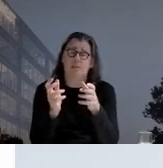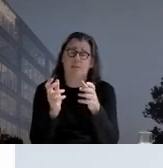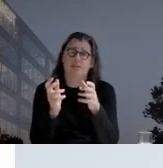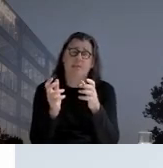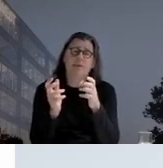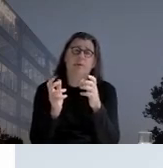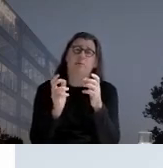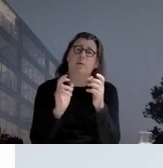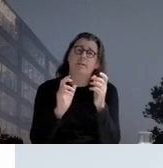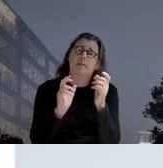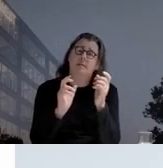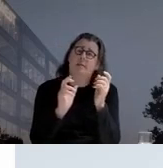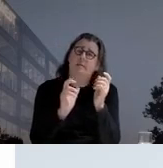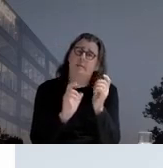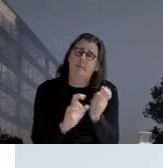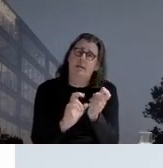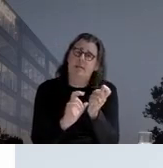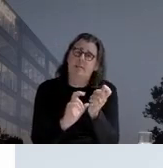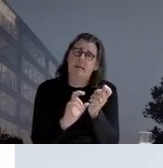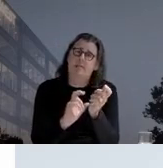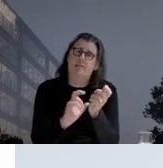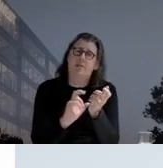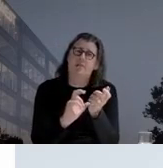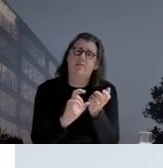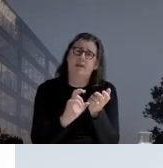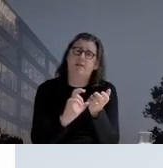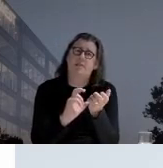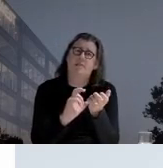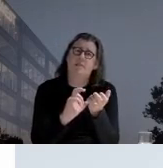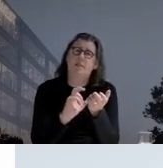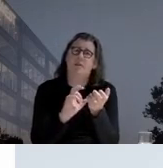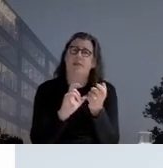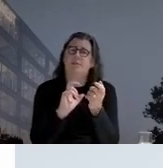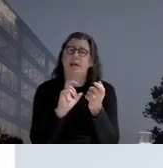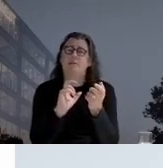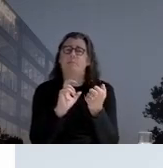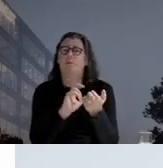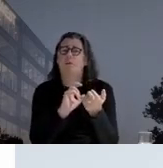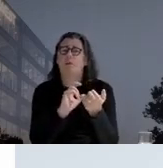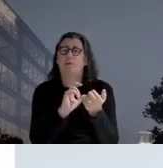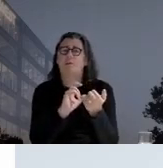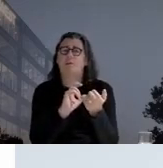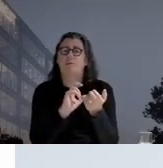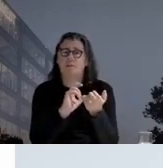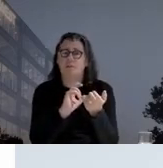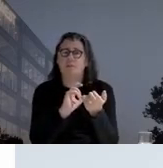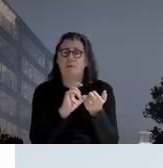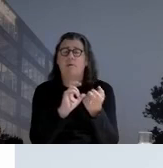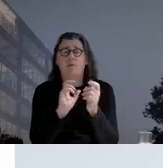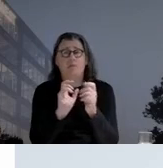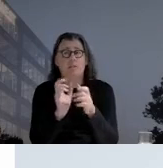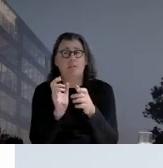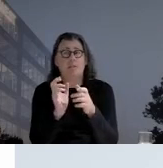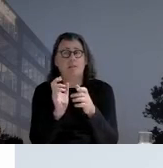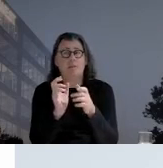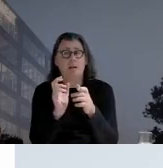of this building. With the greenhouse gas conversion factor of New South Wales at 0.922, when we did this study back